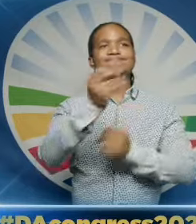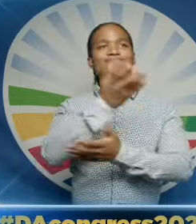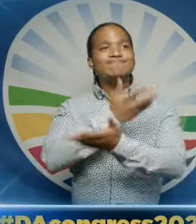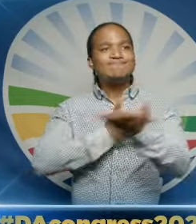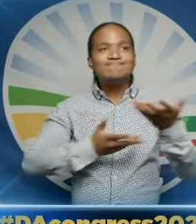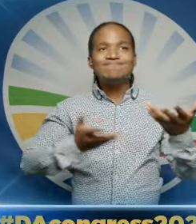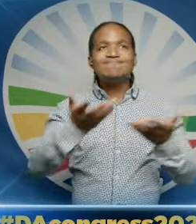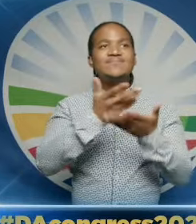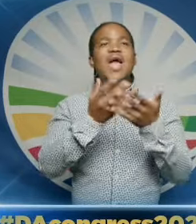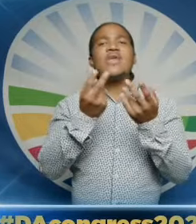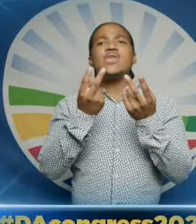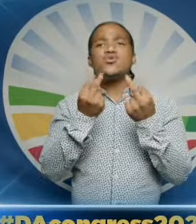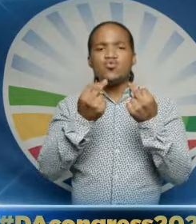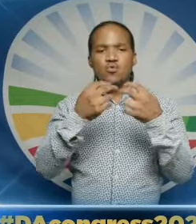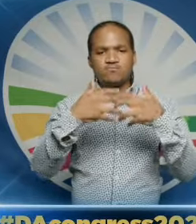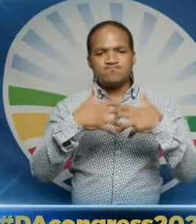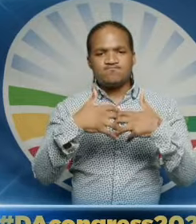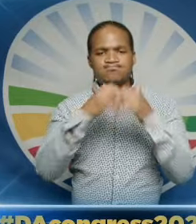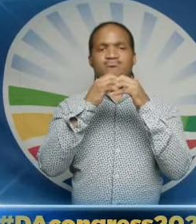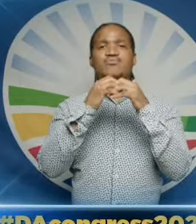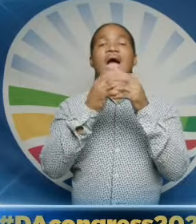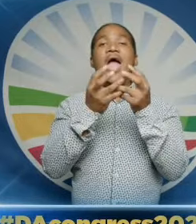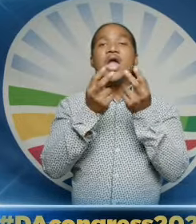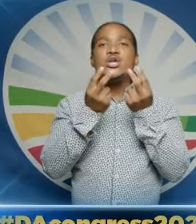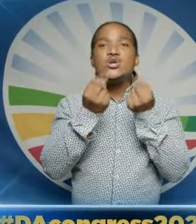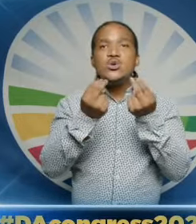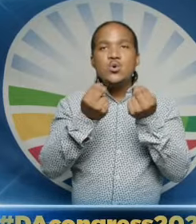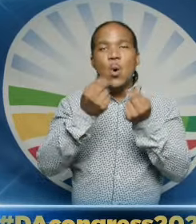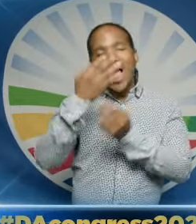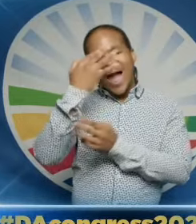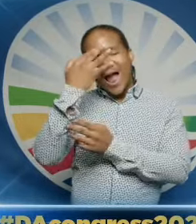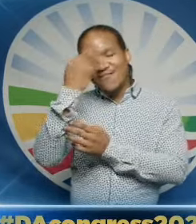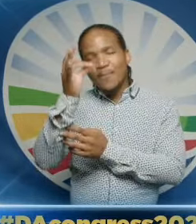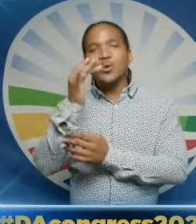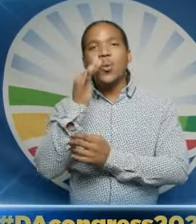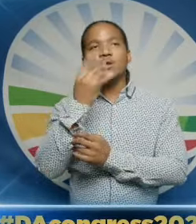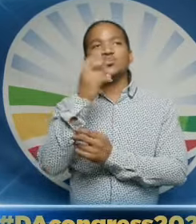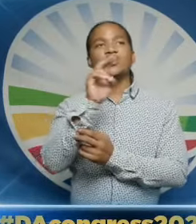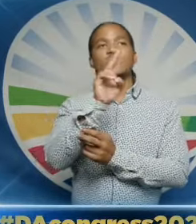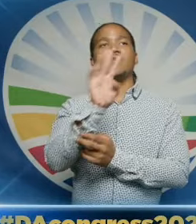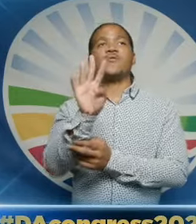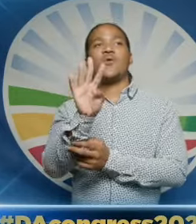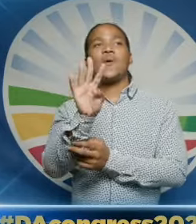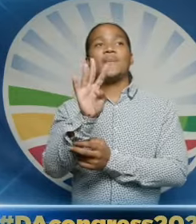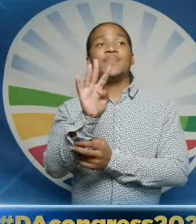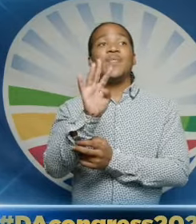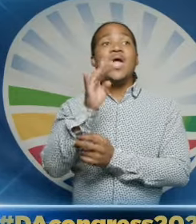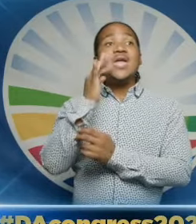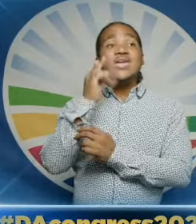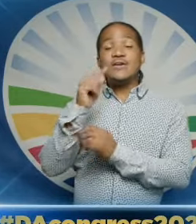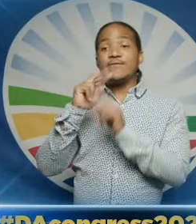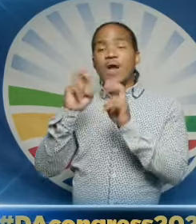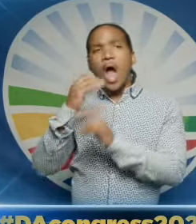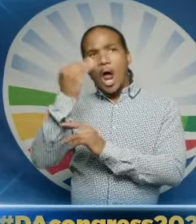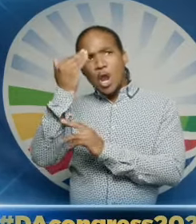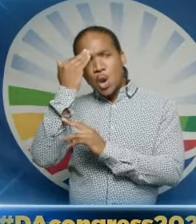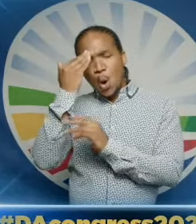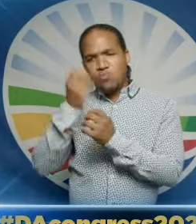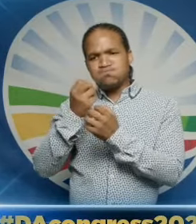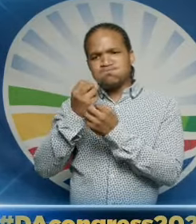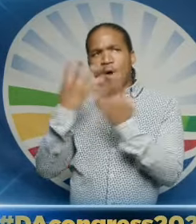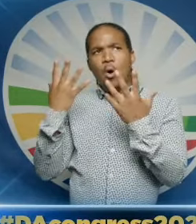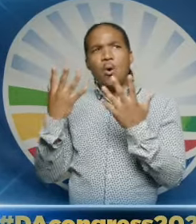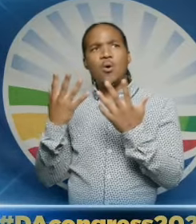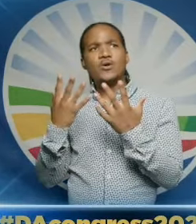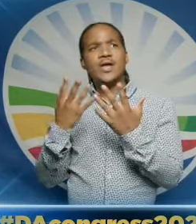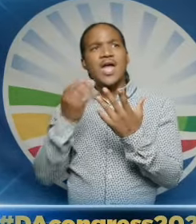a new formation of a new government for us in 2024. If the research, and Greg knows a lot more about this, but